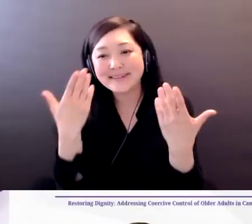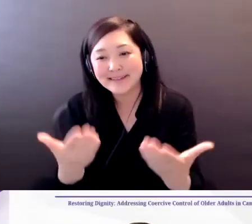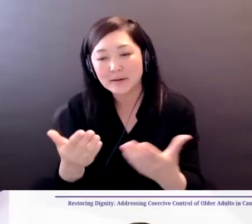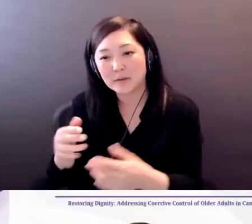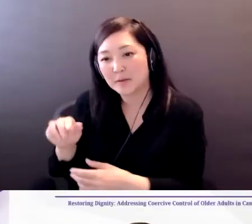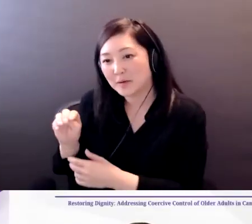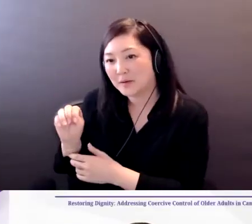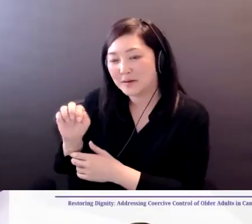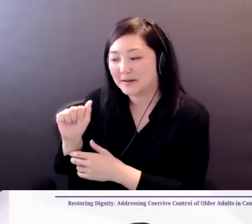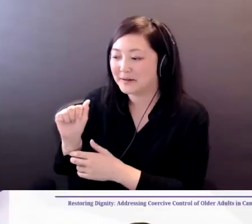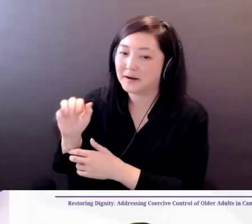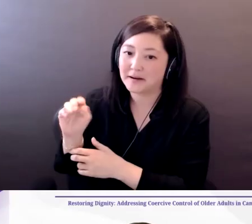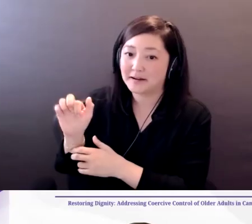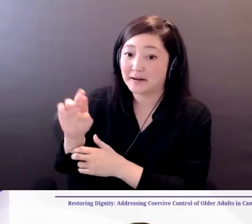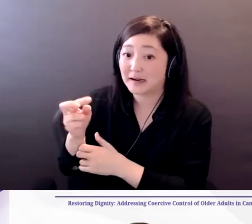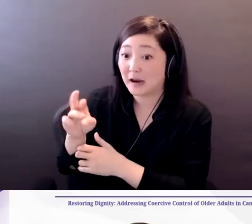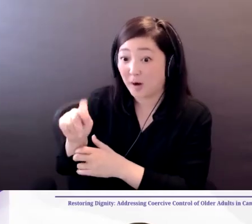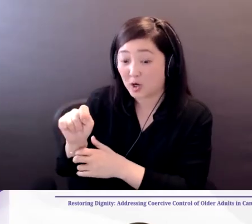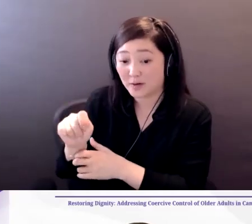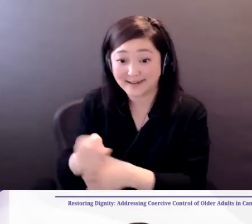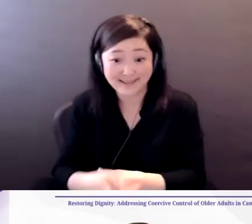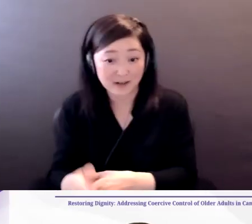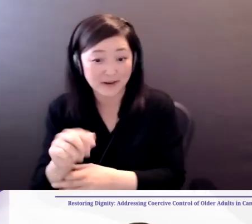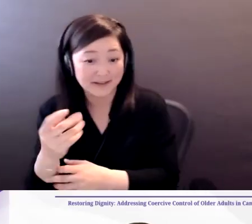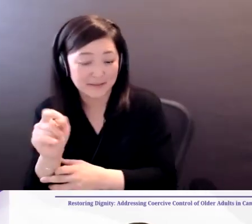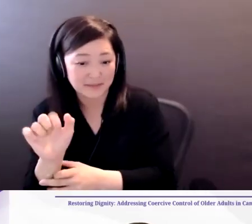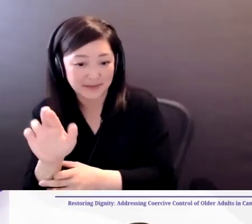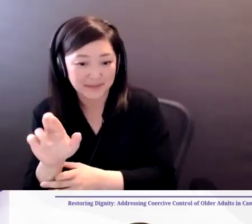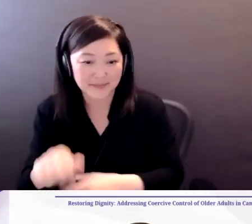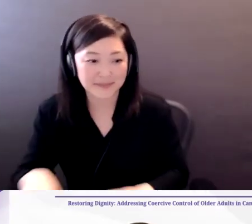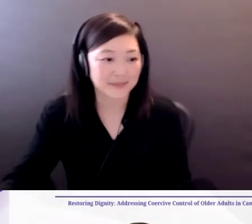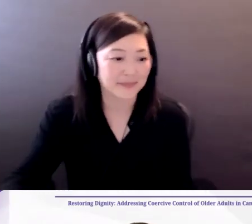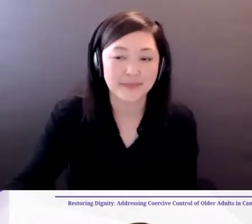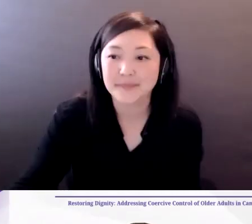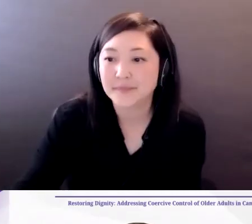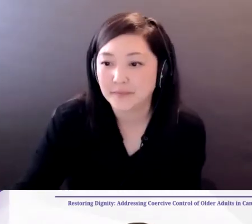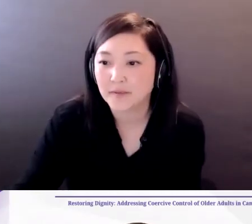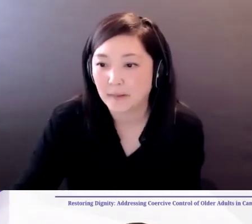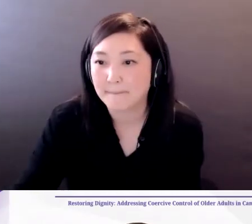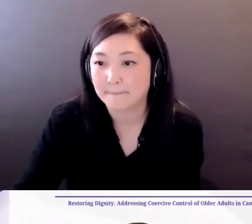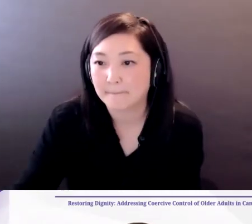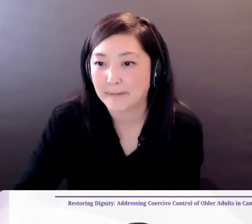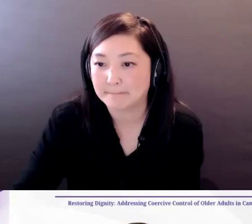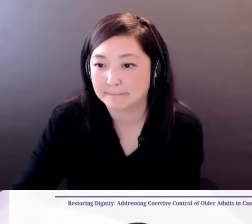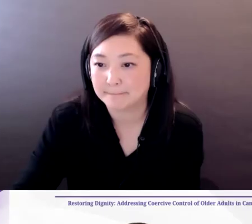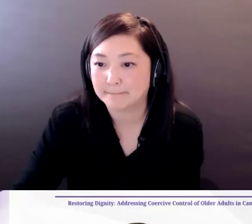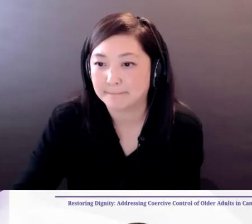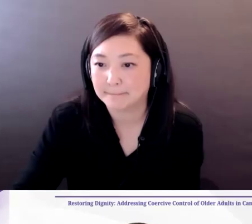much. And Heather, welcome. Um, I'm going to let you take over from here, go off